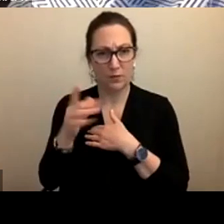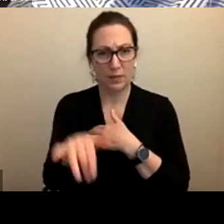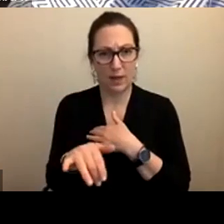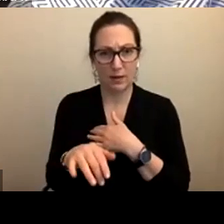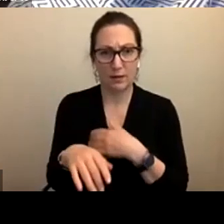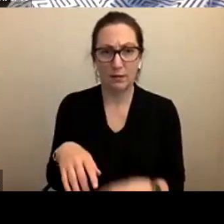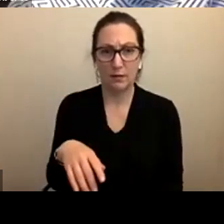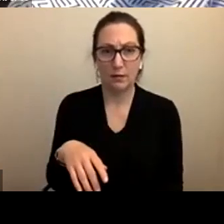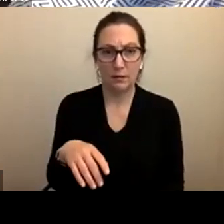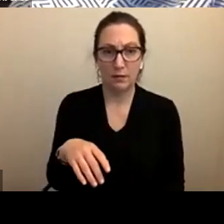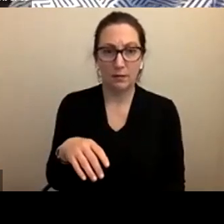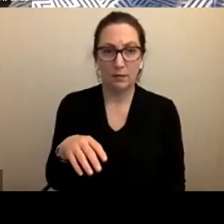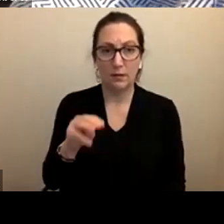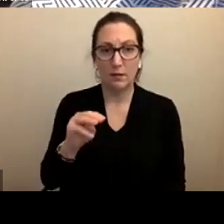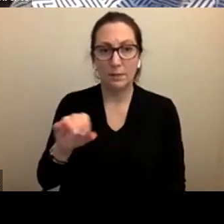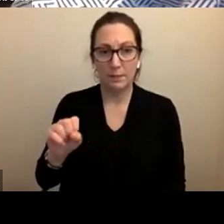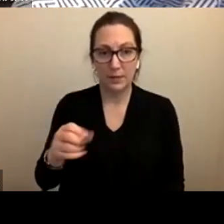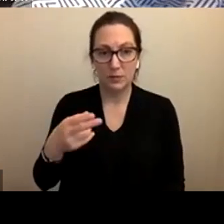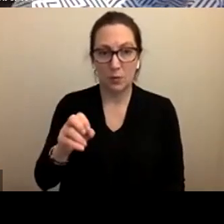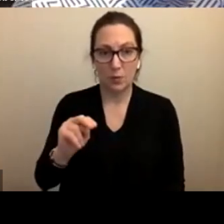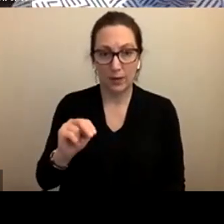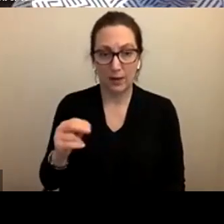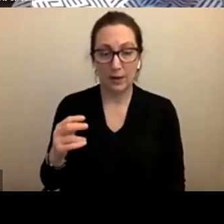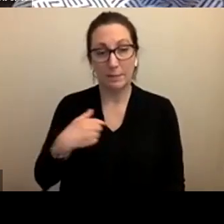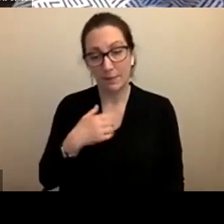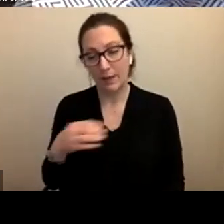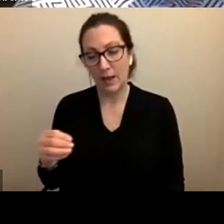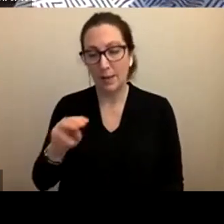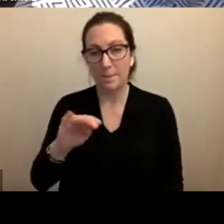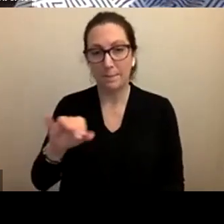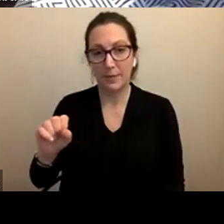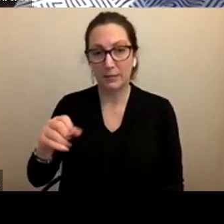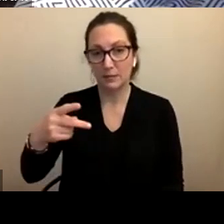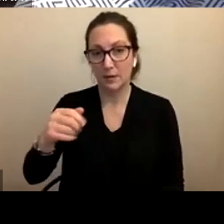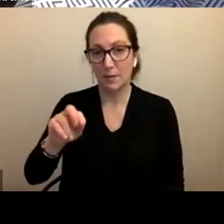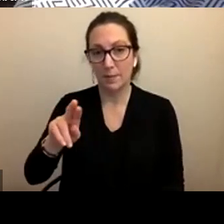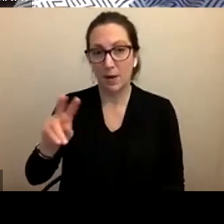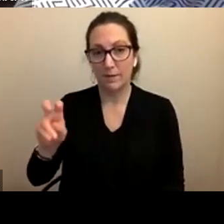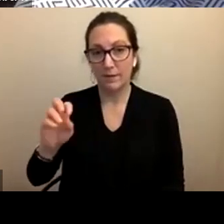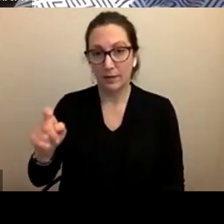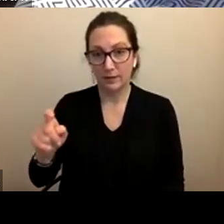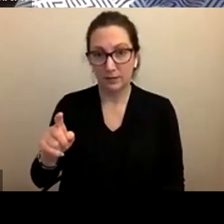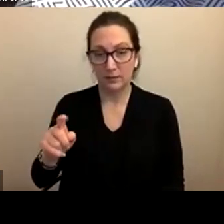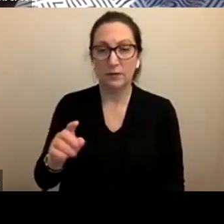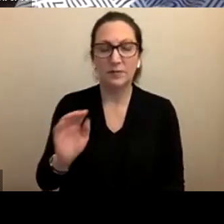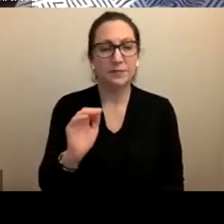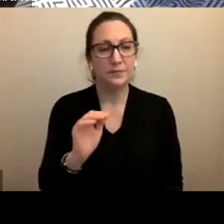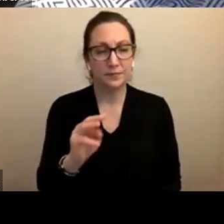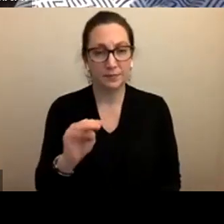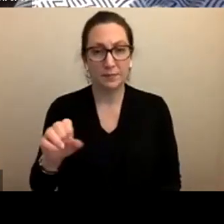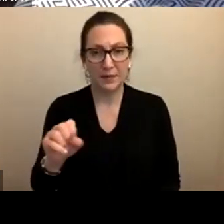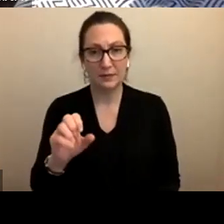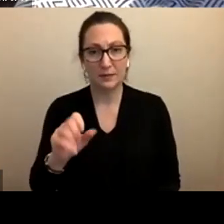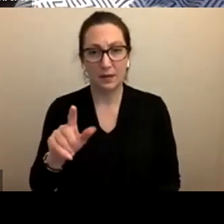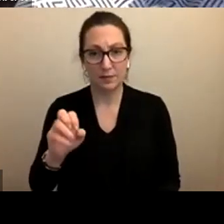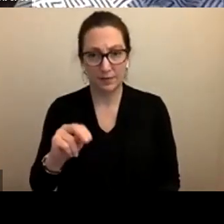It's a mix of both me and Ms. Parvex. Okay. So on your next communication to them, Ms. Hogan, could you please copy both me